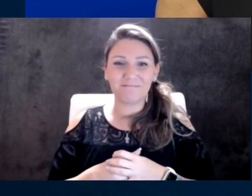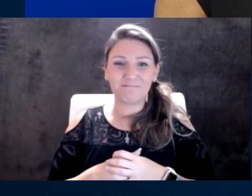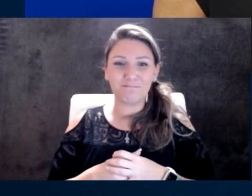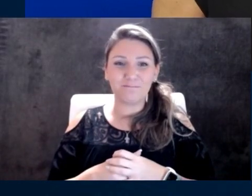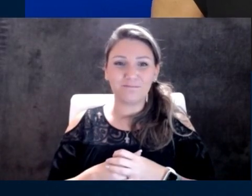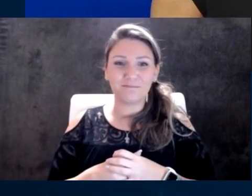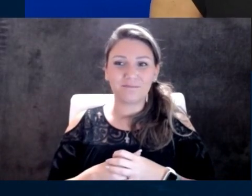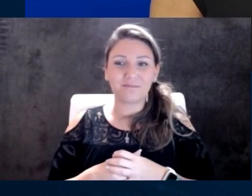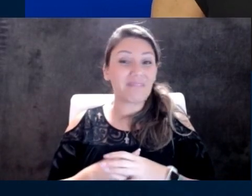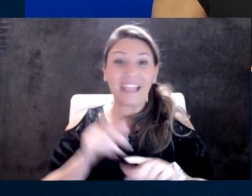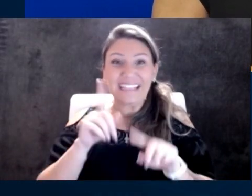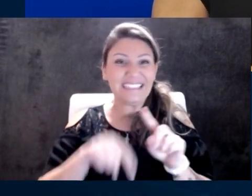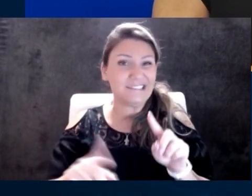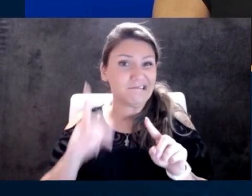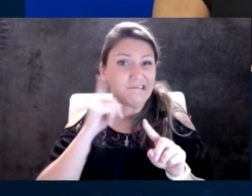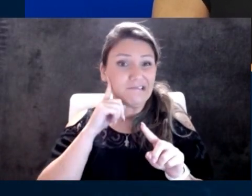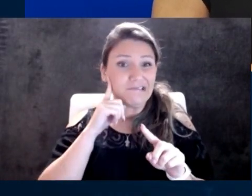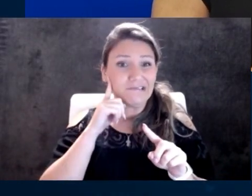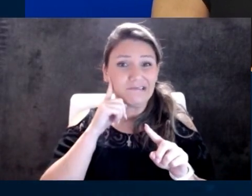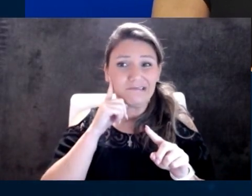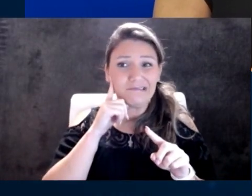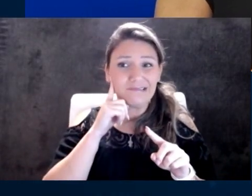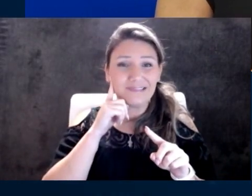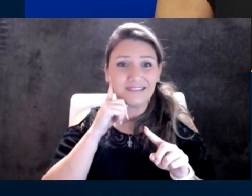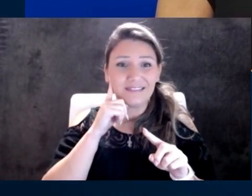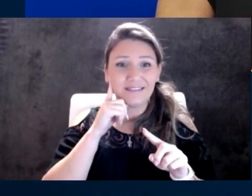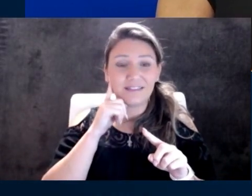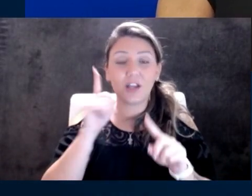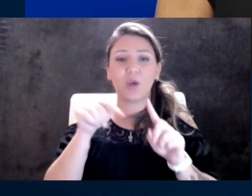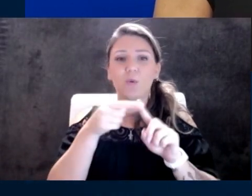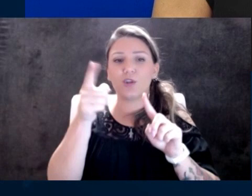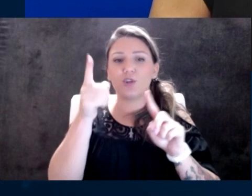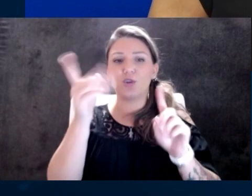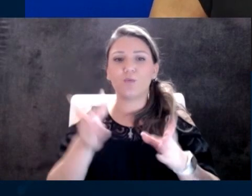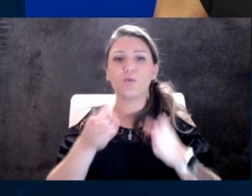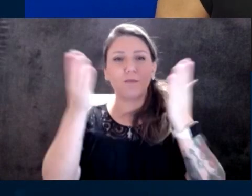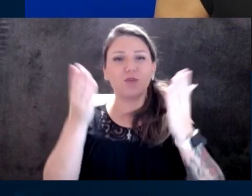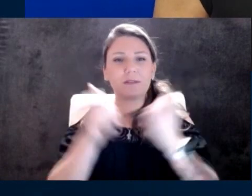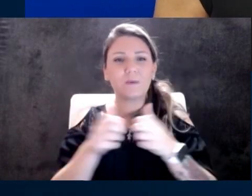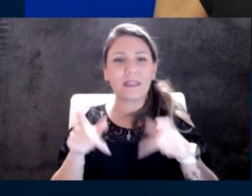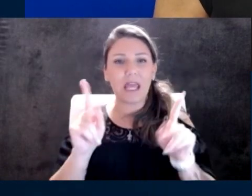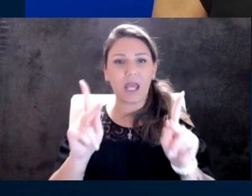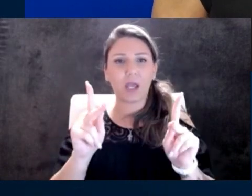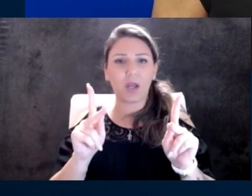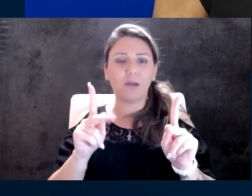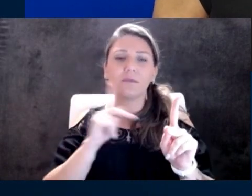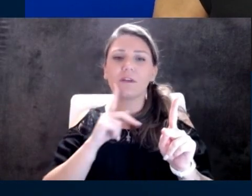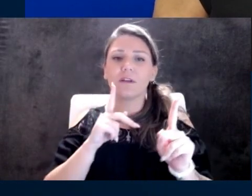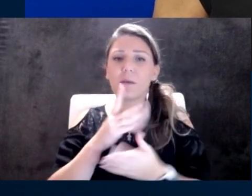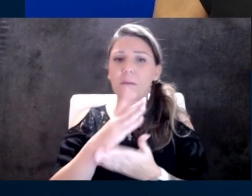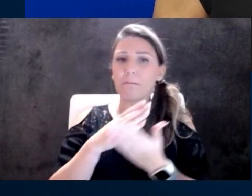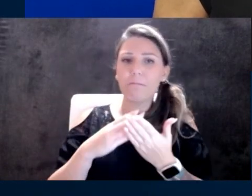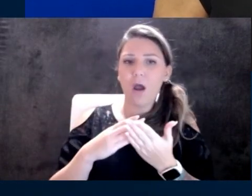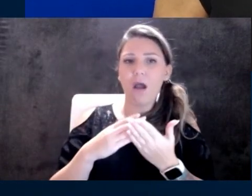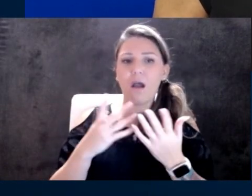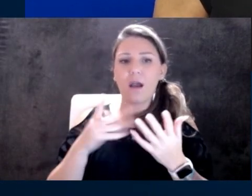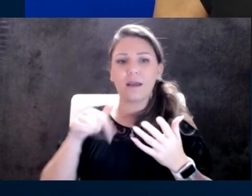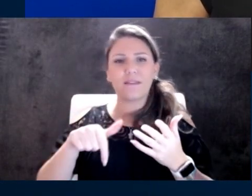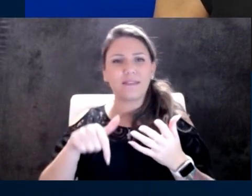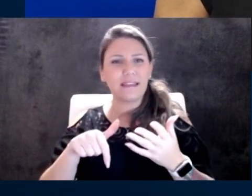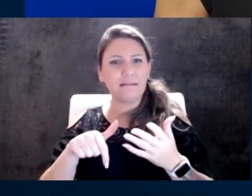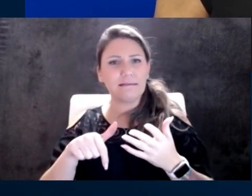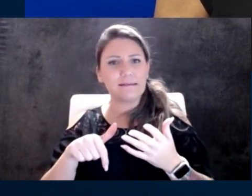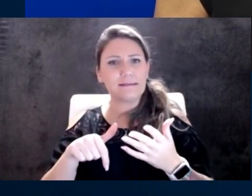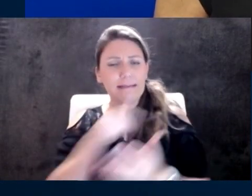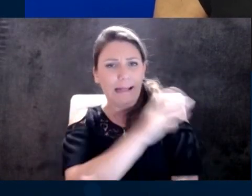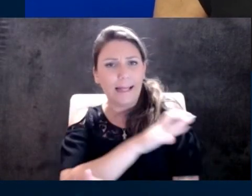I can't. When you were presented with the opportunity to be a part of this clinical trial, what did you